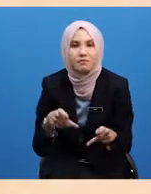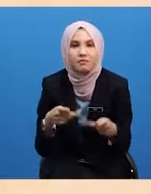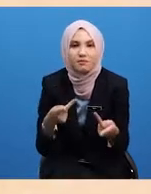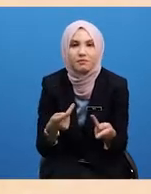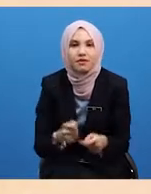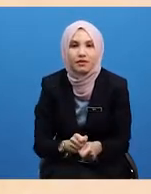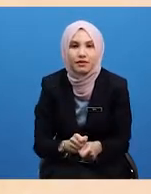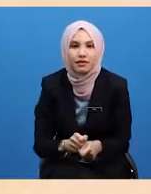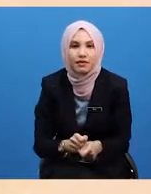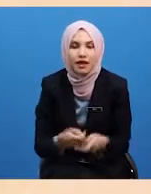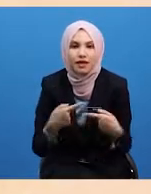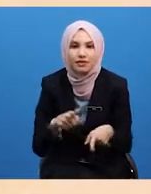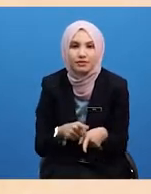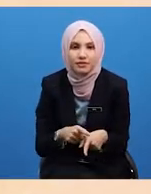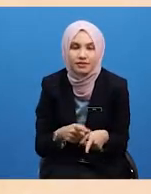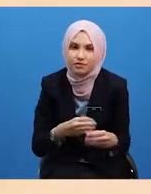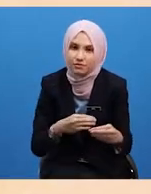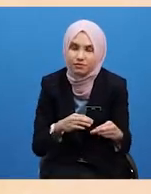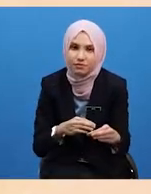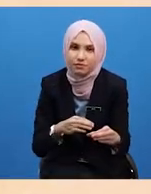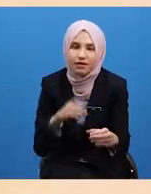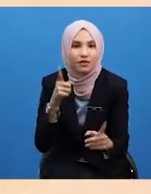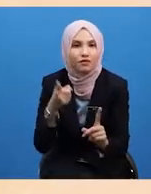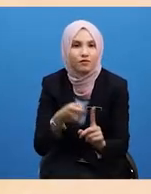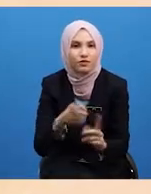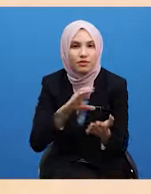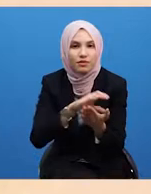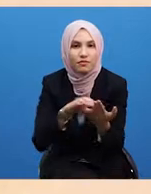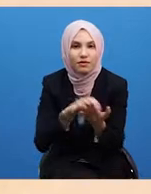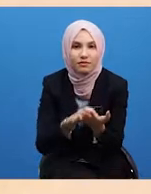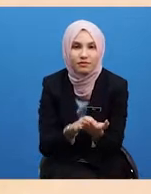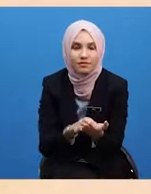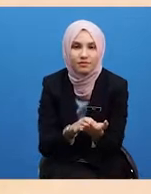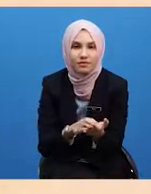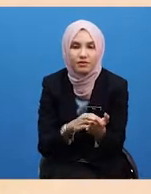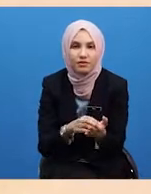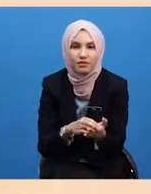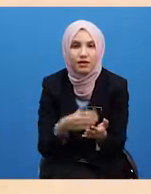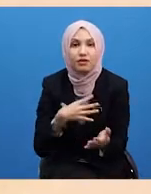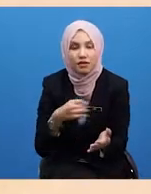immediately in the first paragraph. Would you like to read the sample sentence?